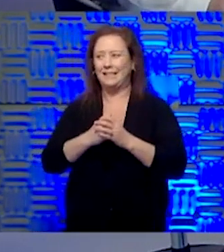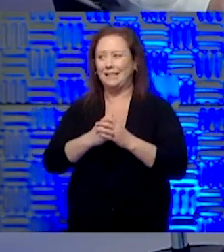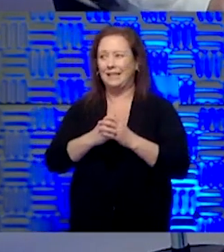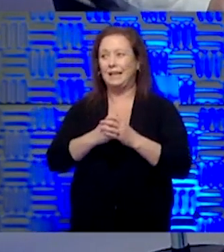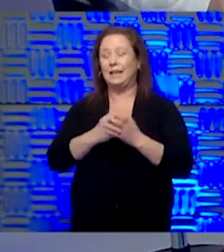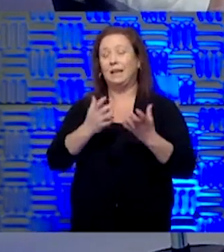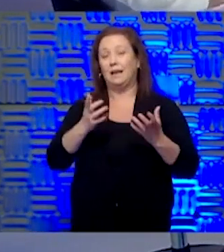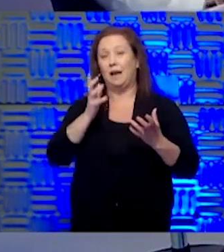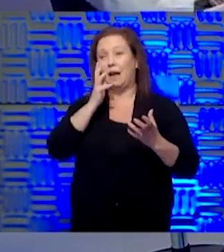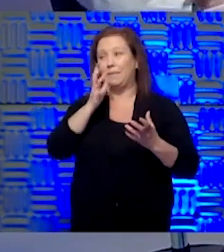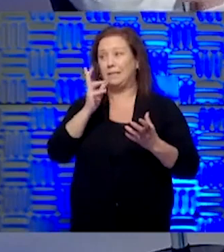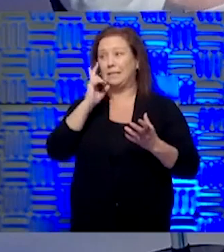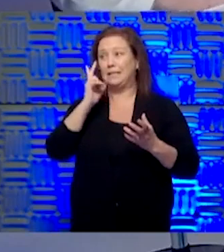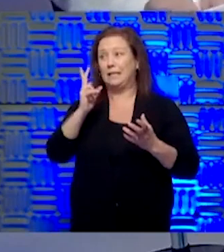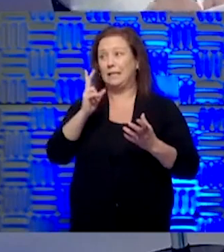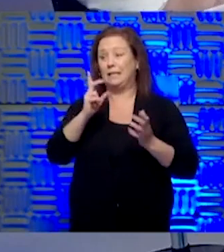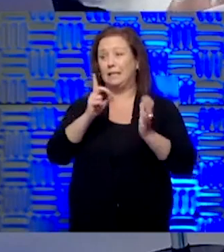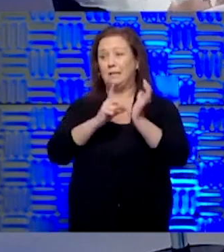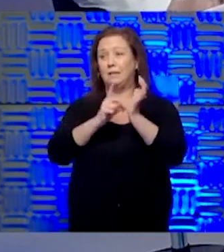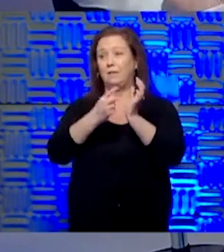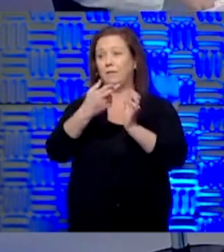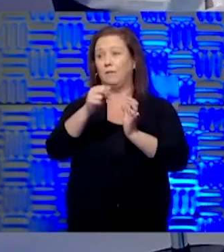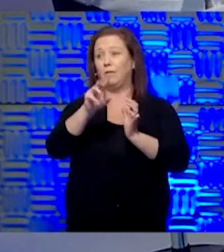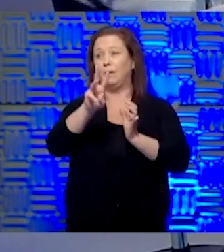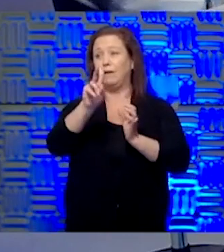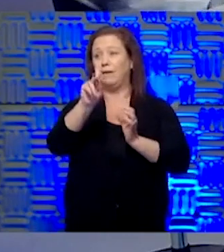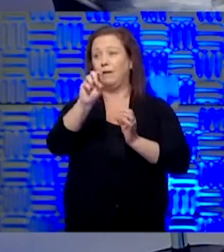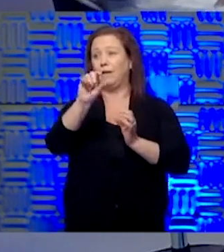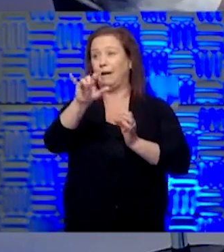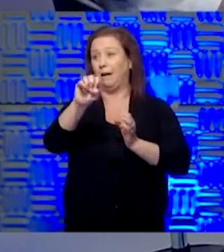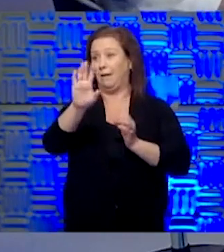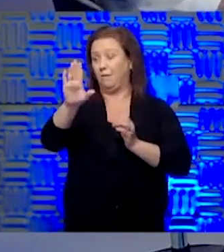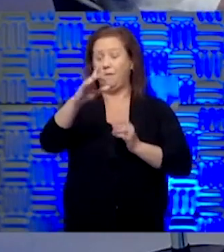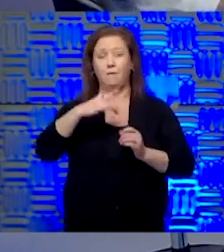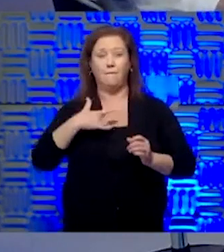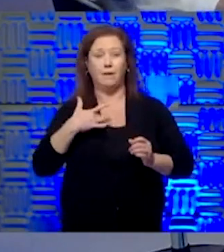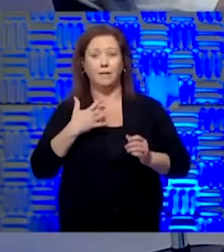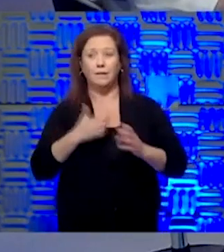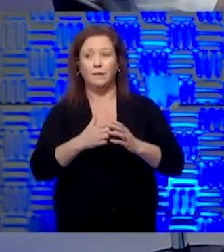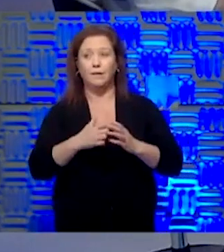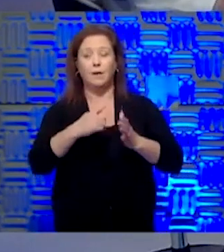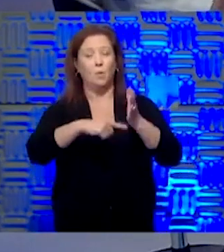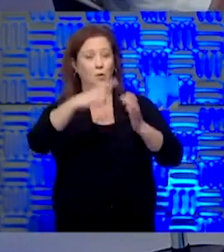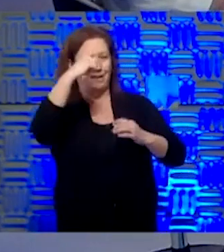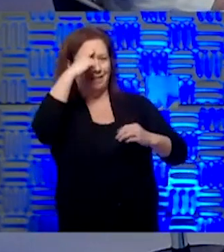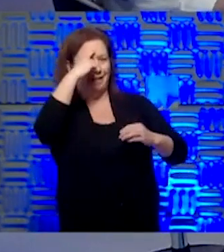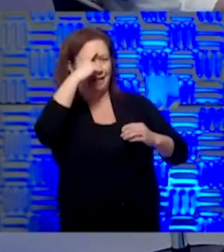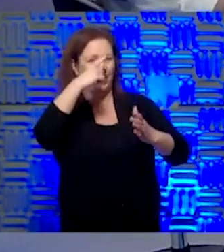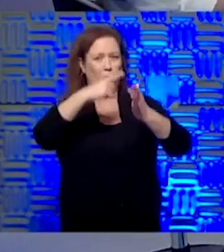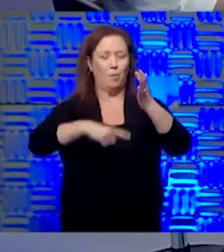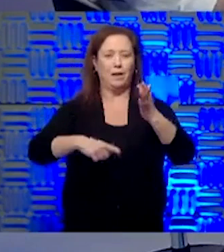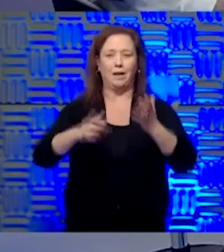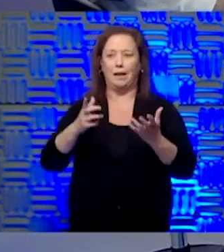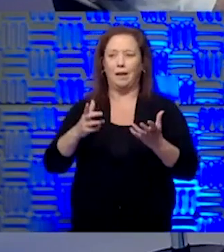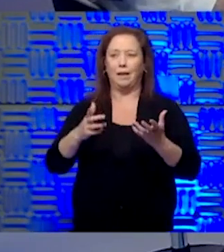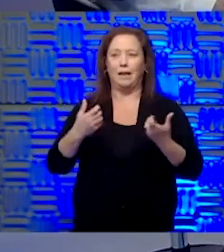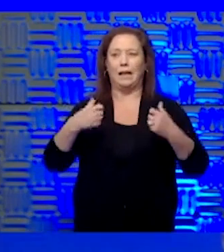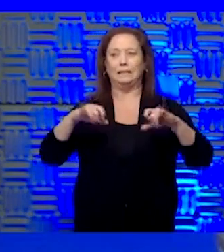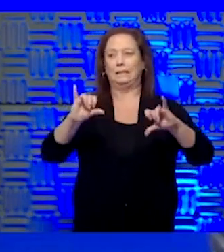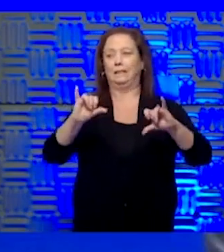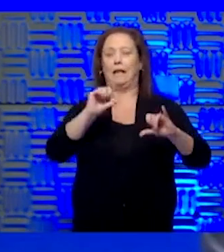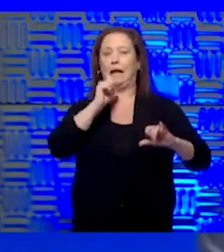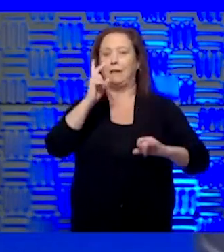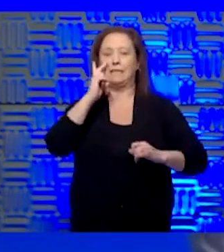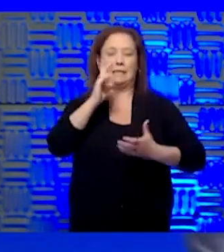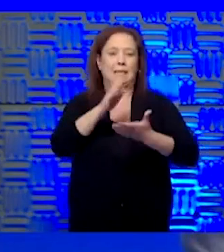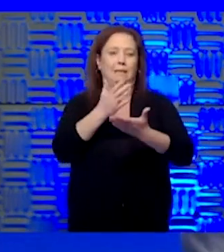pitching. I'm going to see what Dr. Hawkeye thinks first. What do I think, or what is it going to be? I mean, I haven't seen